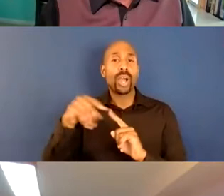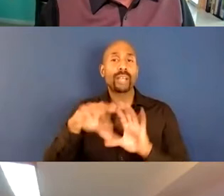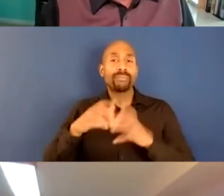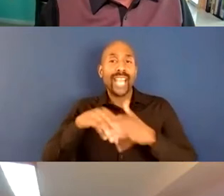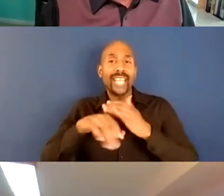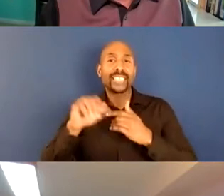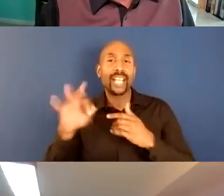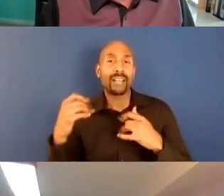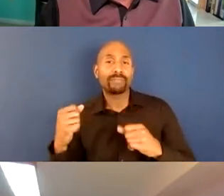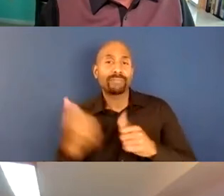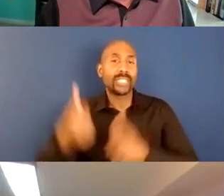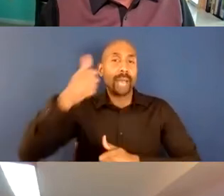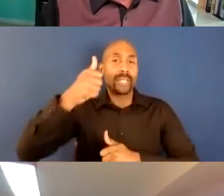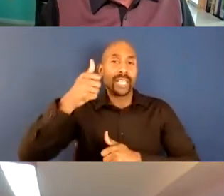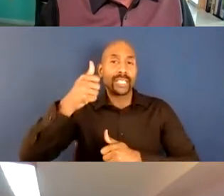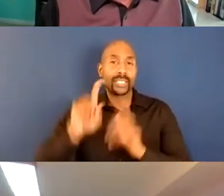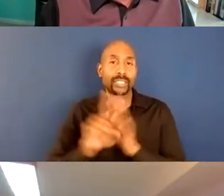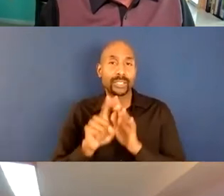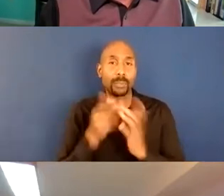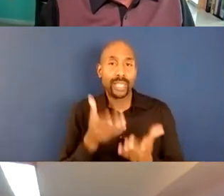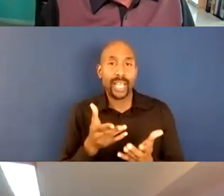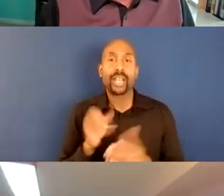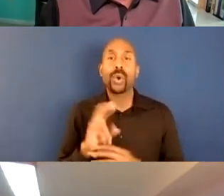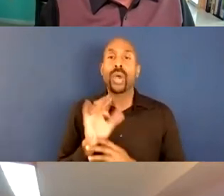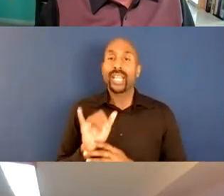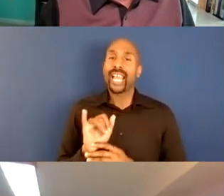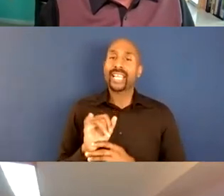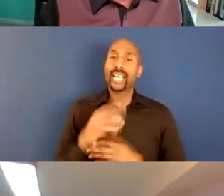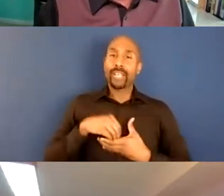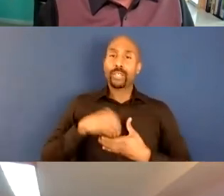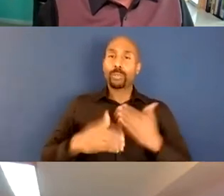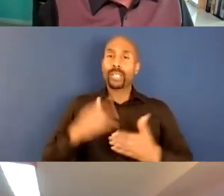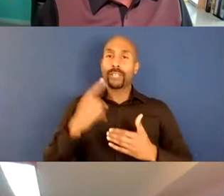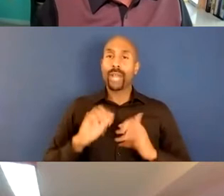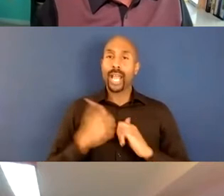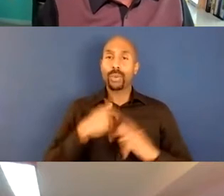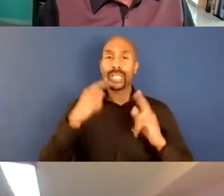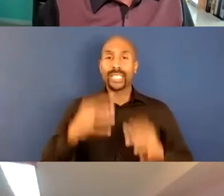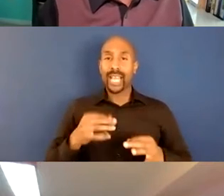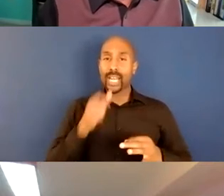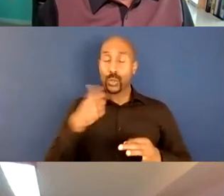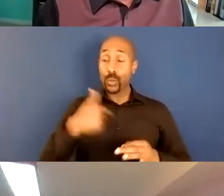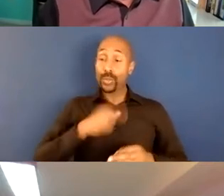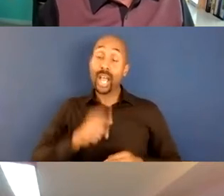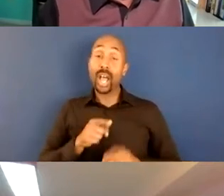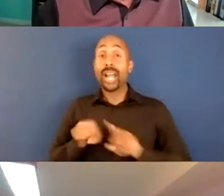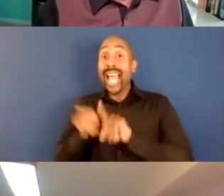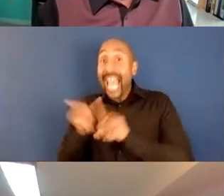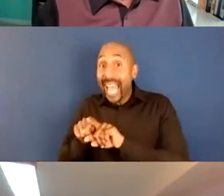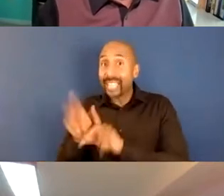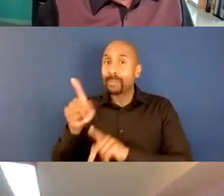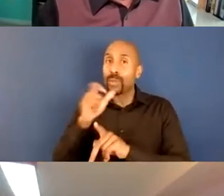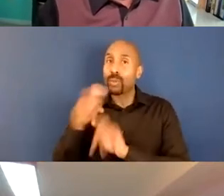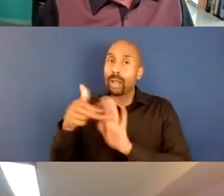people? Also, is critical theory the safe position, the safe school or place for Black women in IR? What